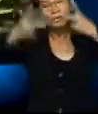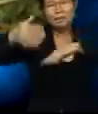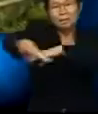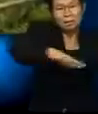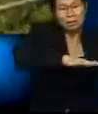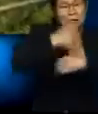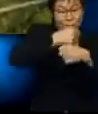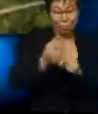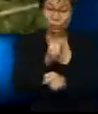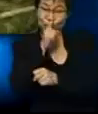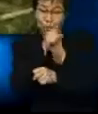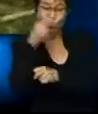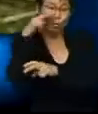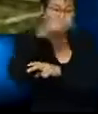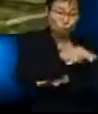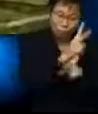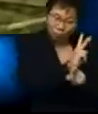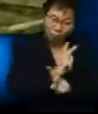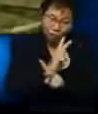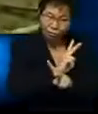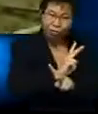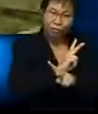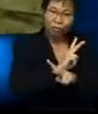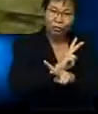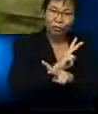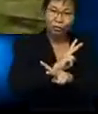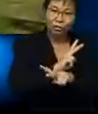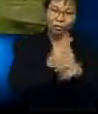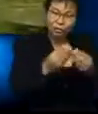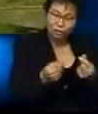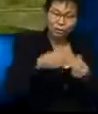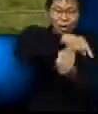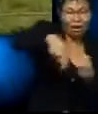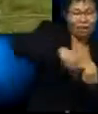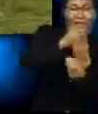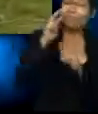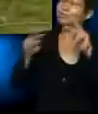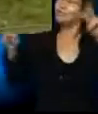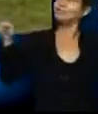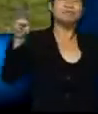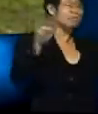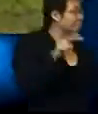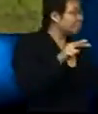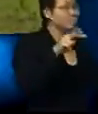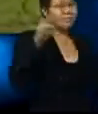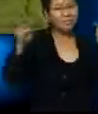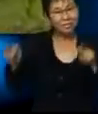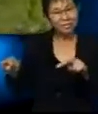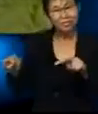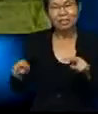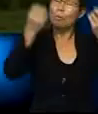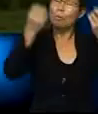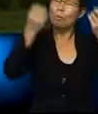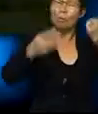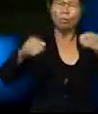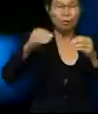beach, make sure you look carefully at the soil around you. There can be more things you can find